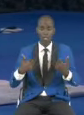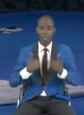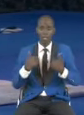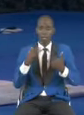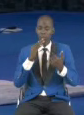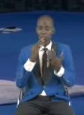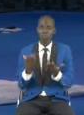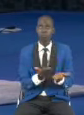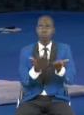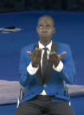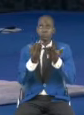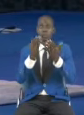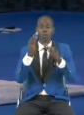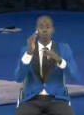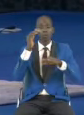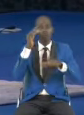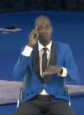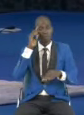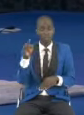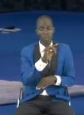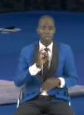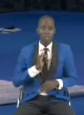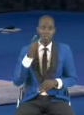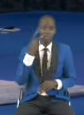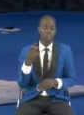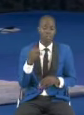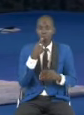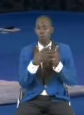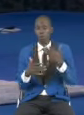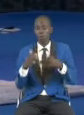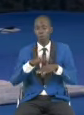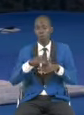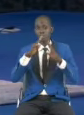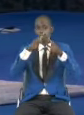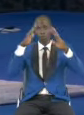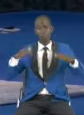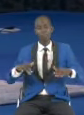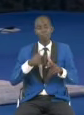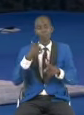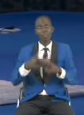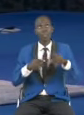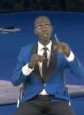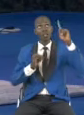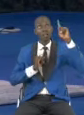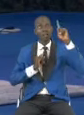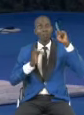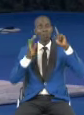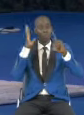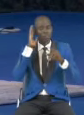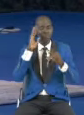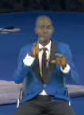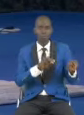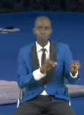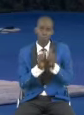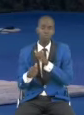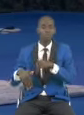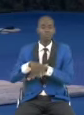of the blood, then I'll pass over you. Look at that in Romans chapter